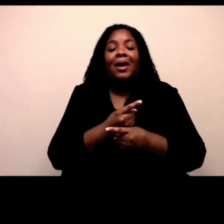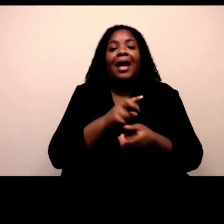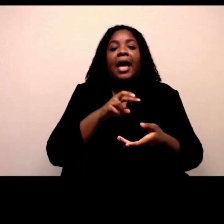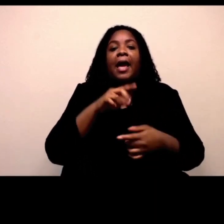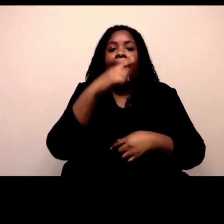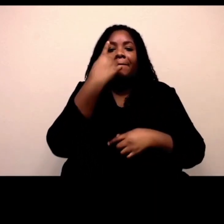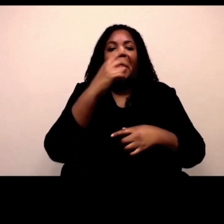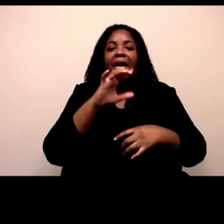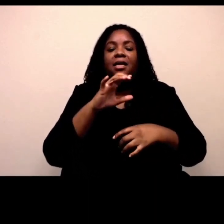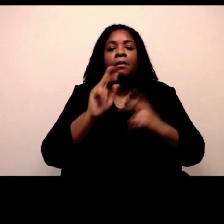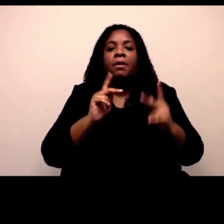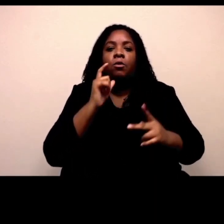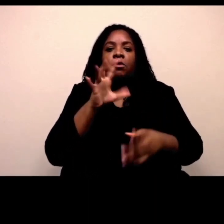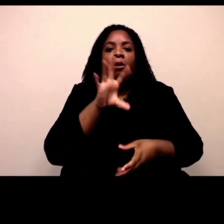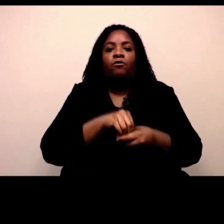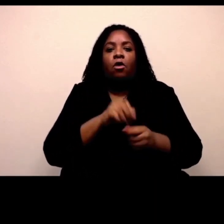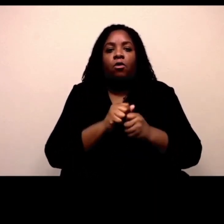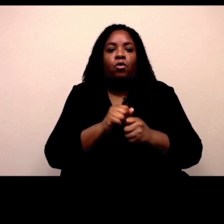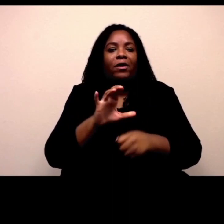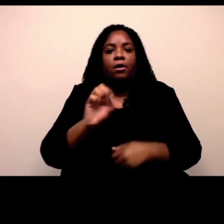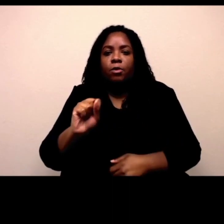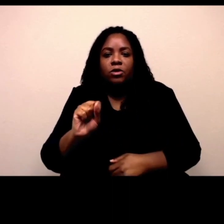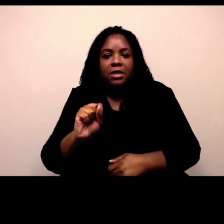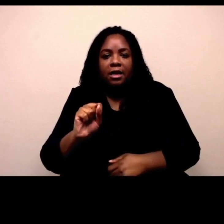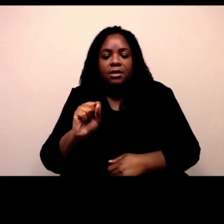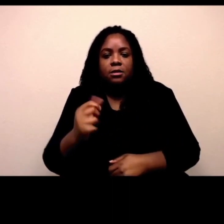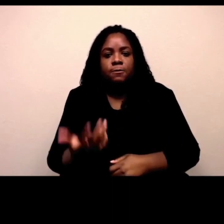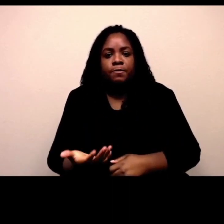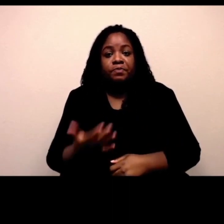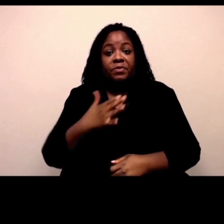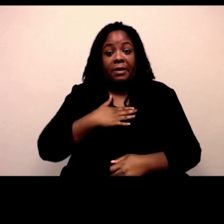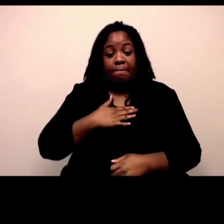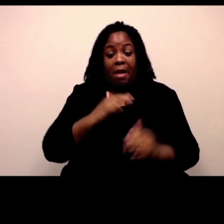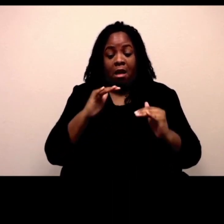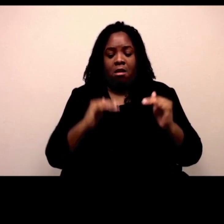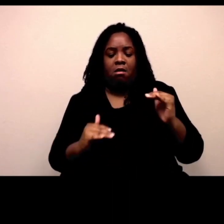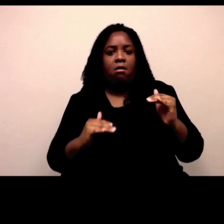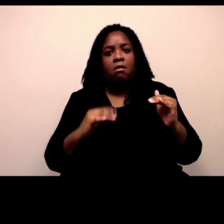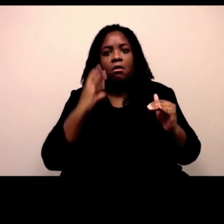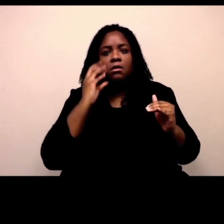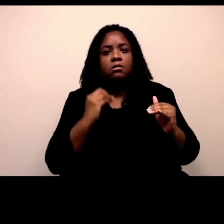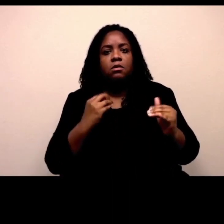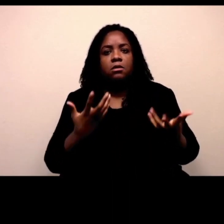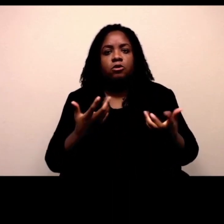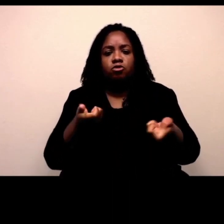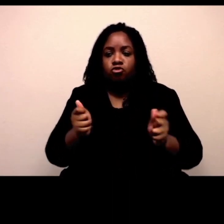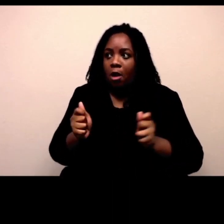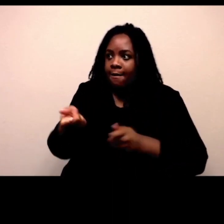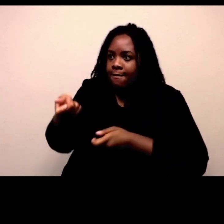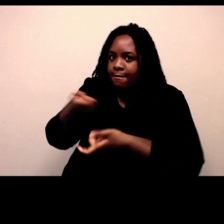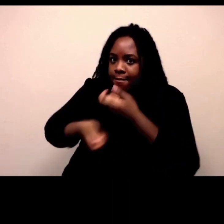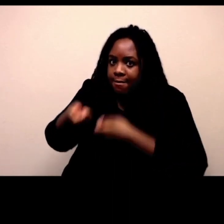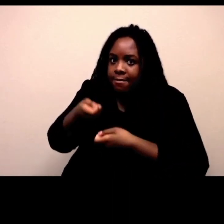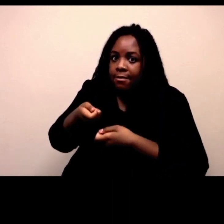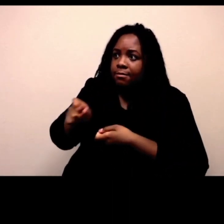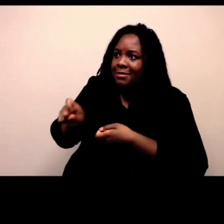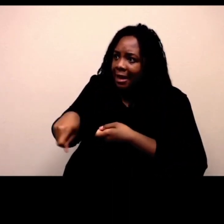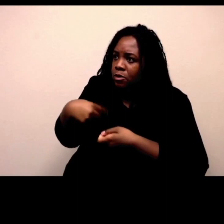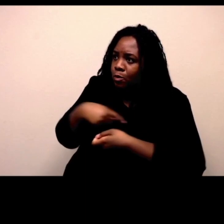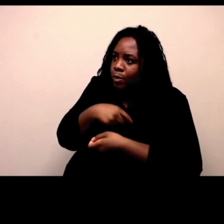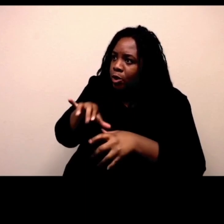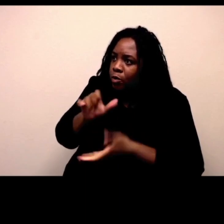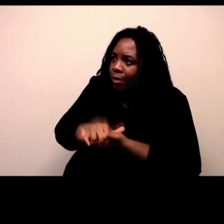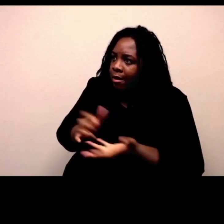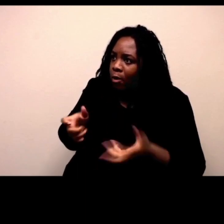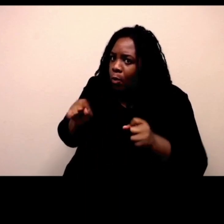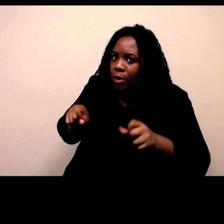not do computer science. So my whole inequity issue was trying to convince them that yes, we do. Because if we